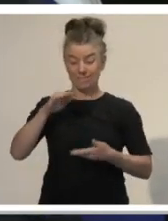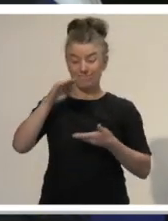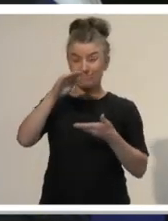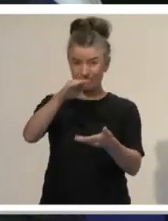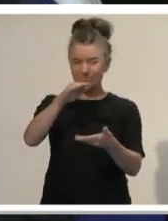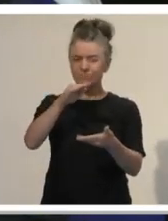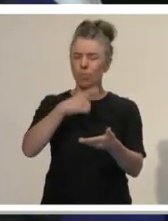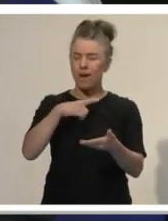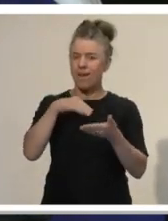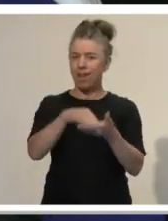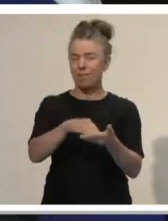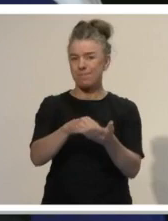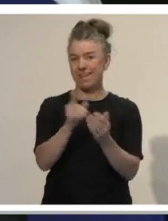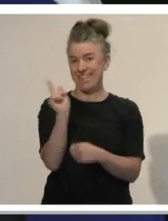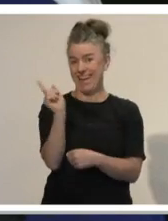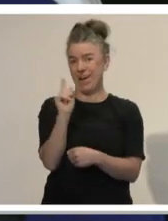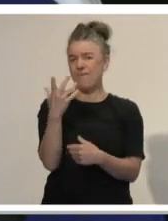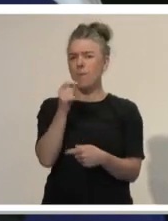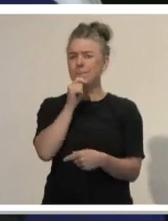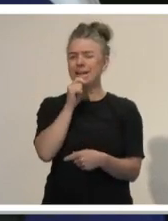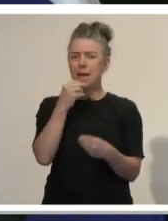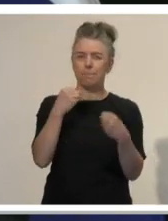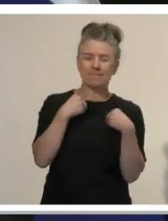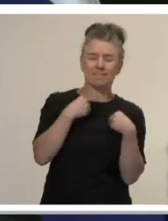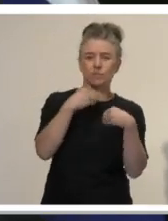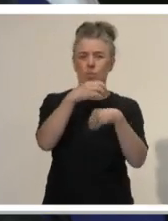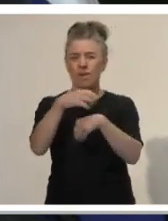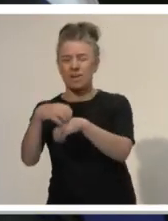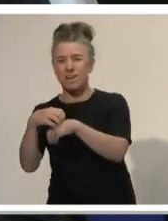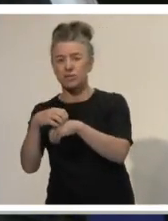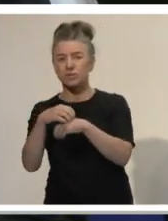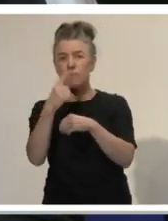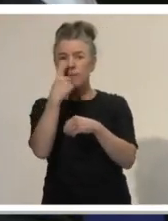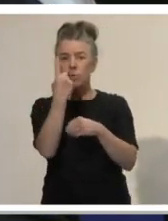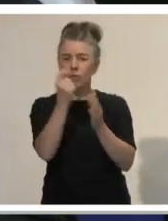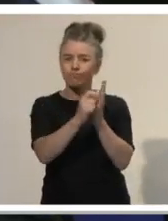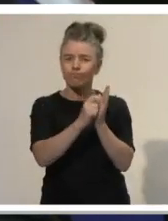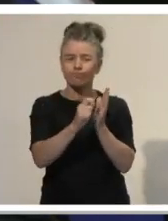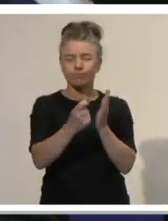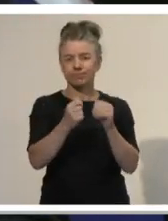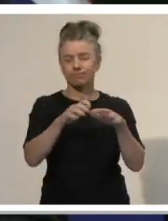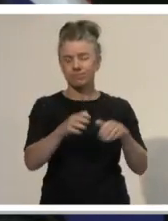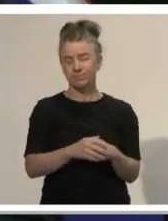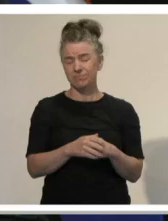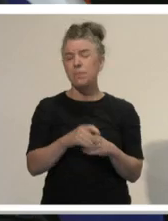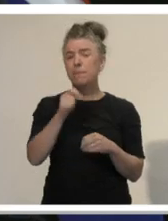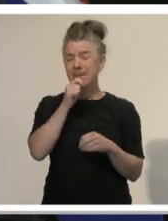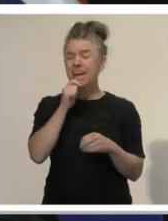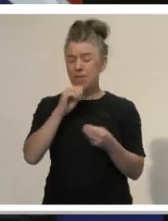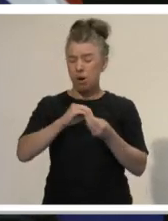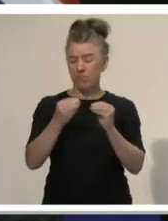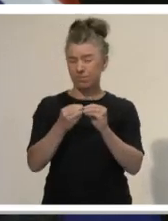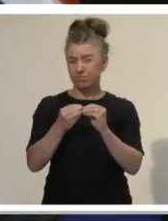immediate and urgent help for the media sector. It's well known that New Zealand's media sector has been facing challenges well before